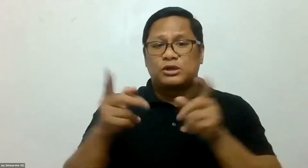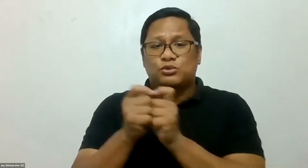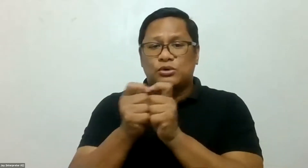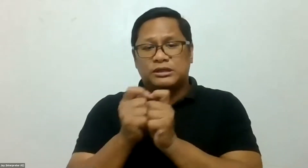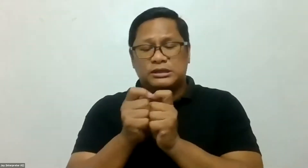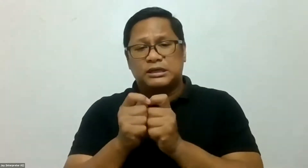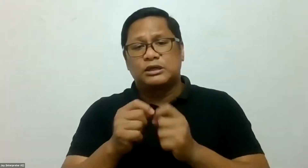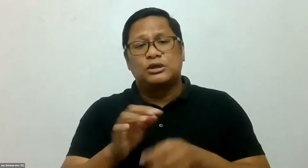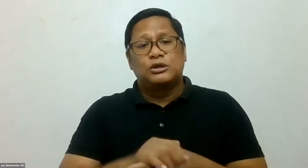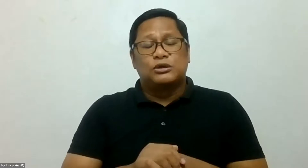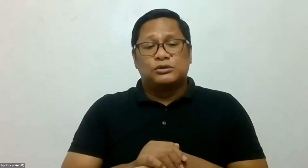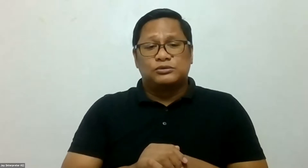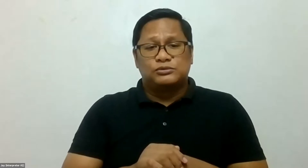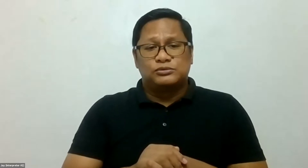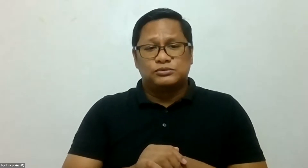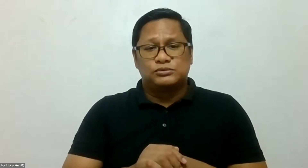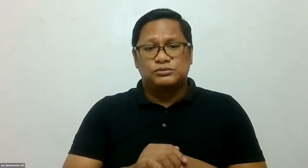put